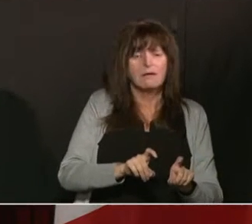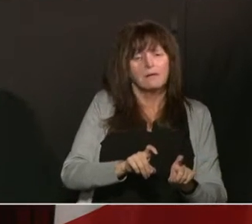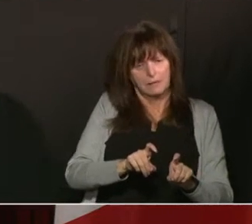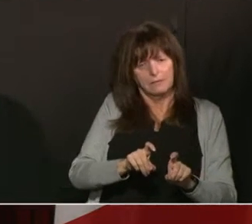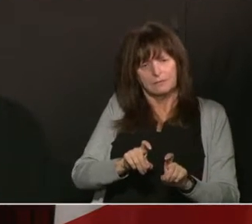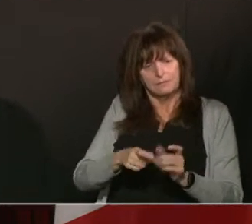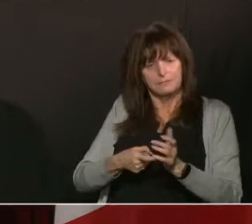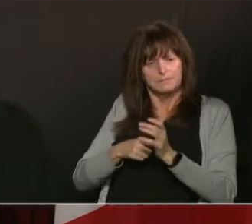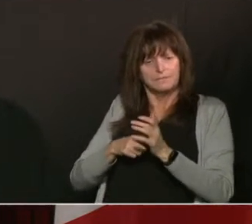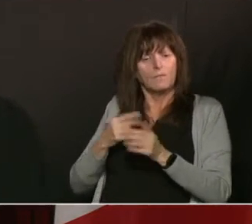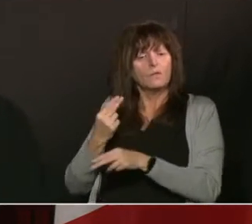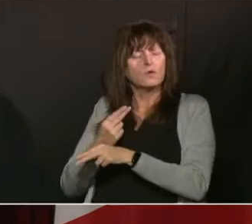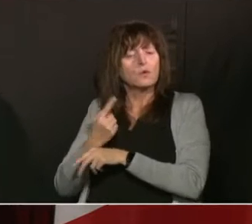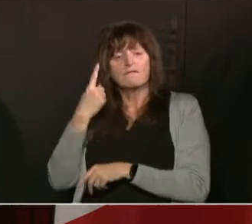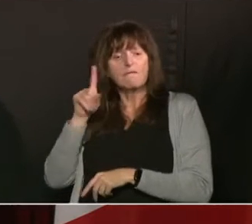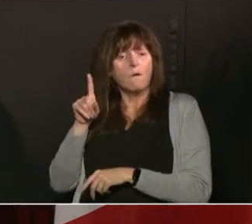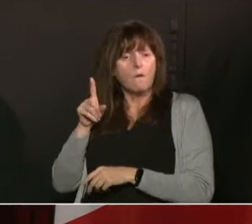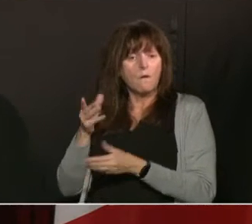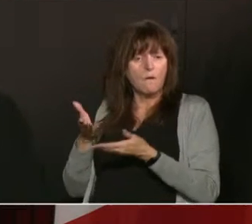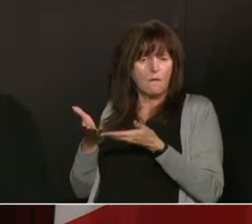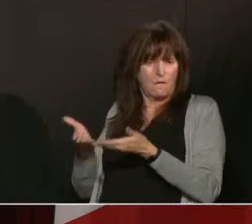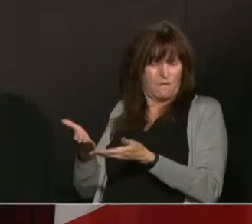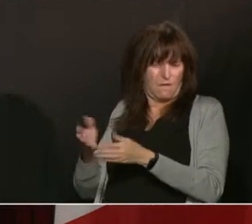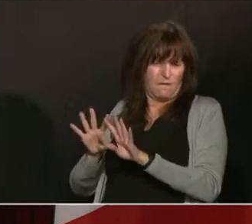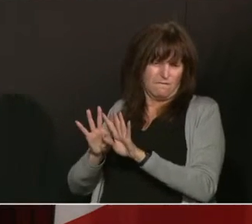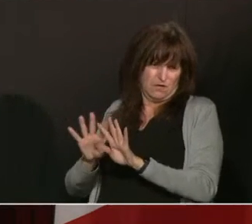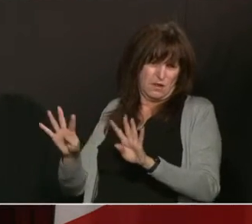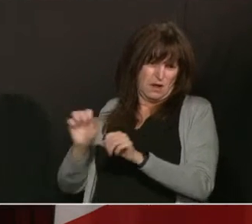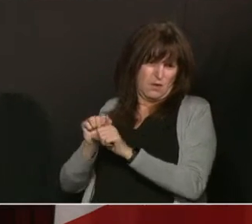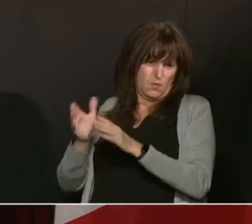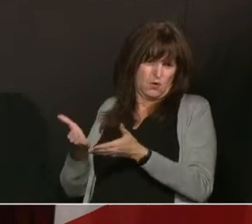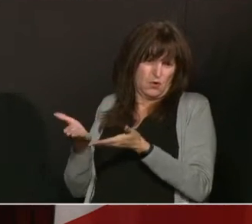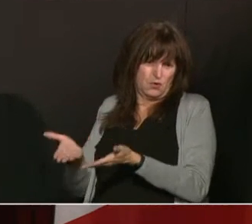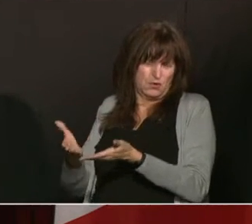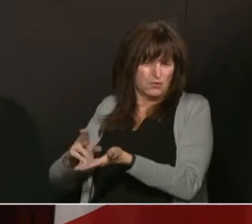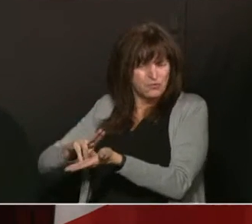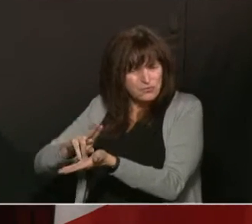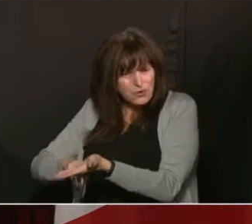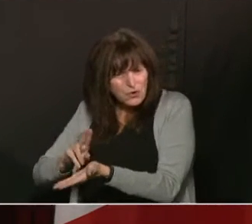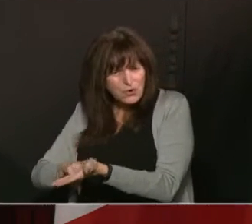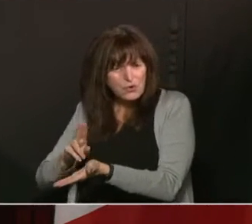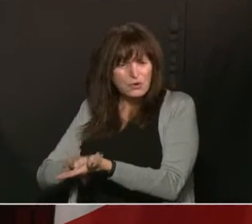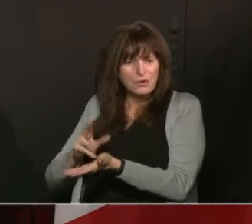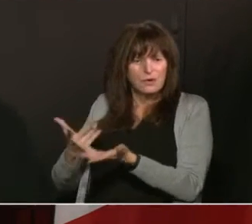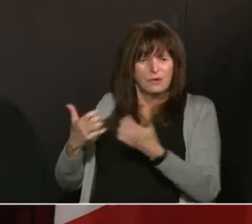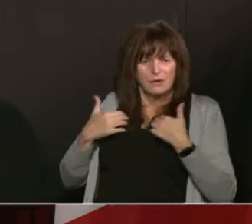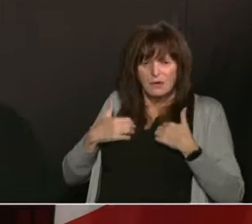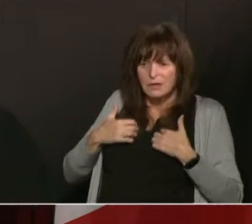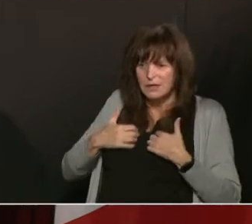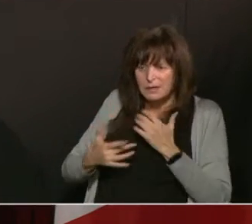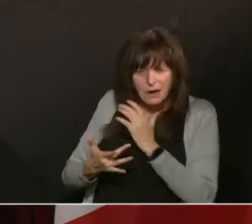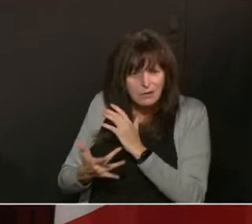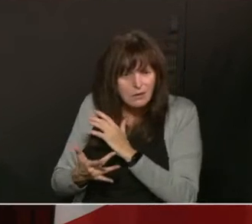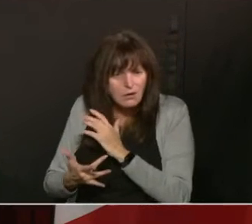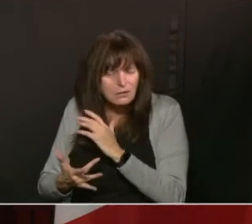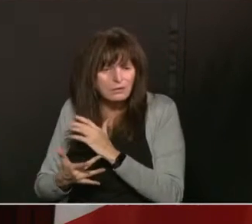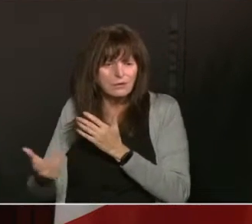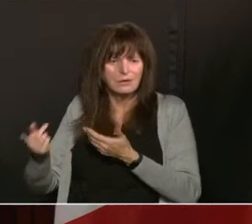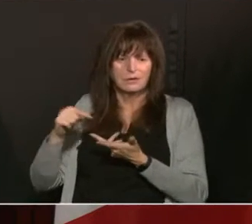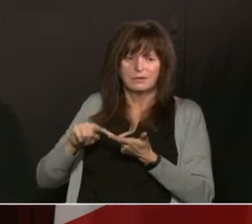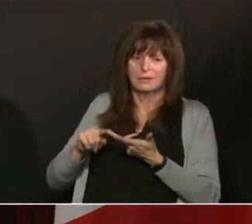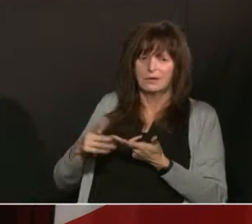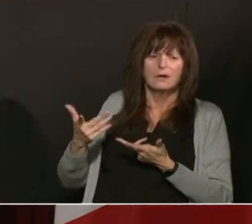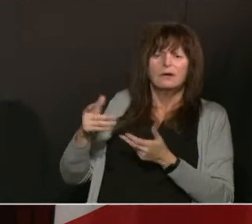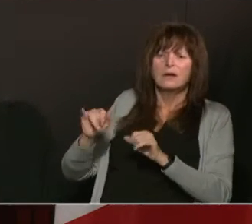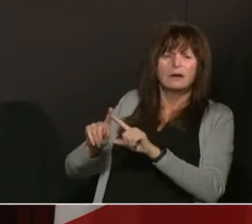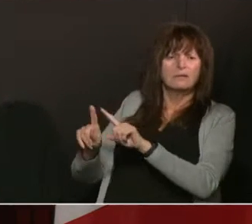essential workers, whether there be nurses, respiratory techs, physicians, to keep them working if they've been in contact